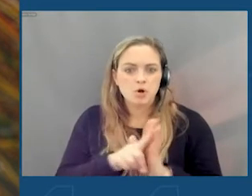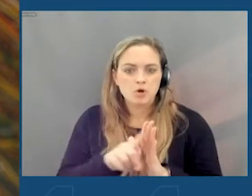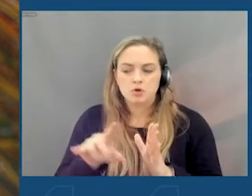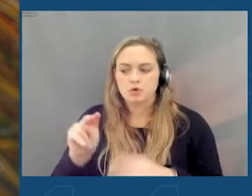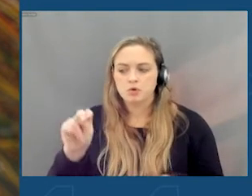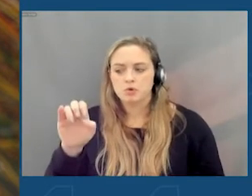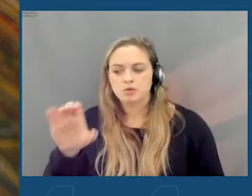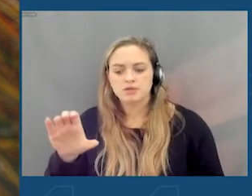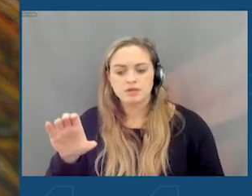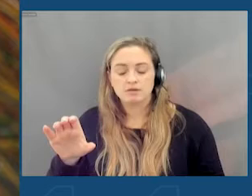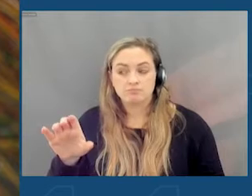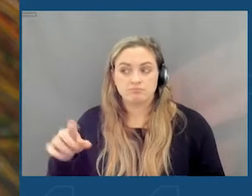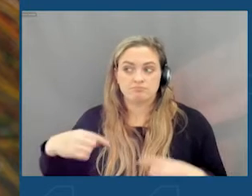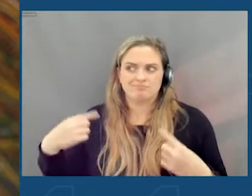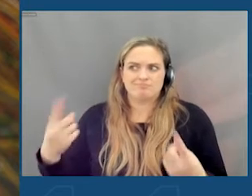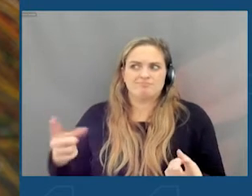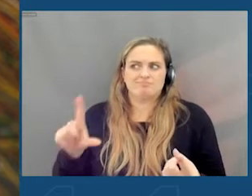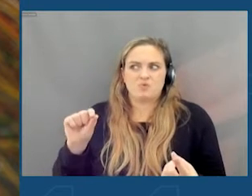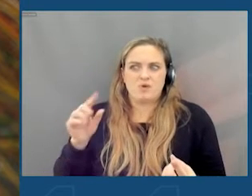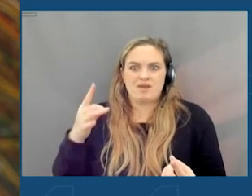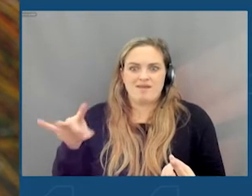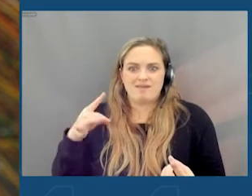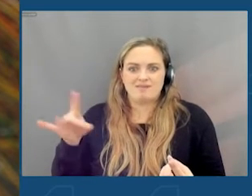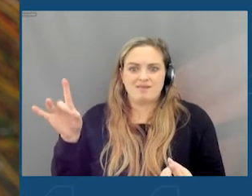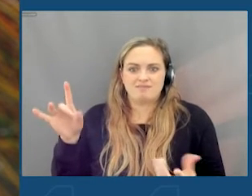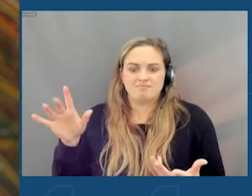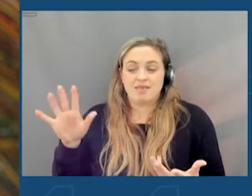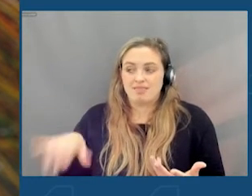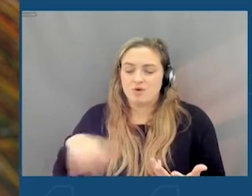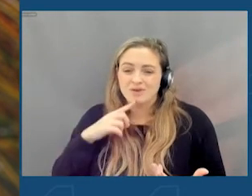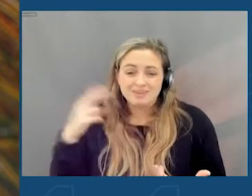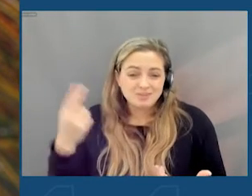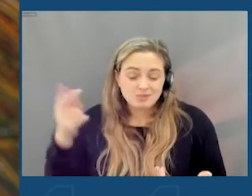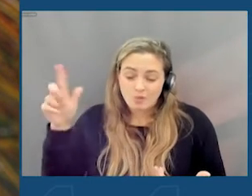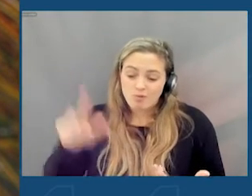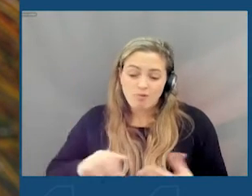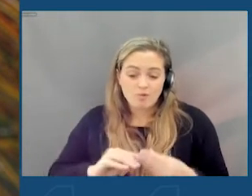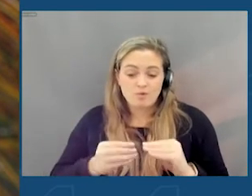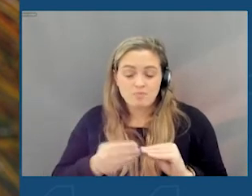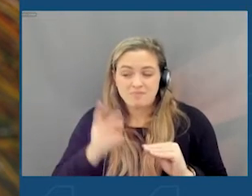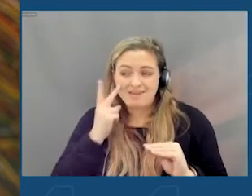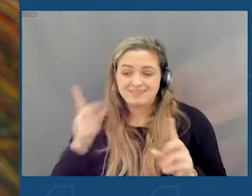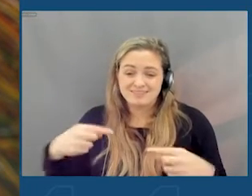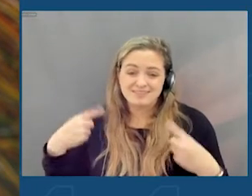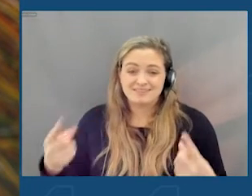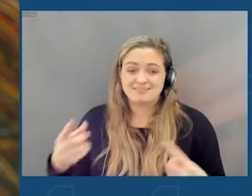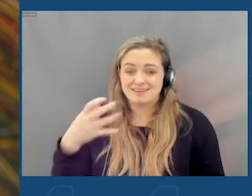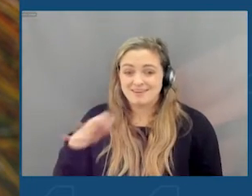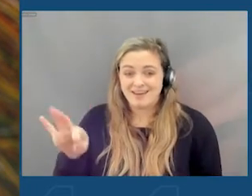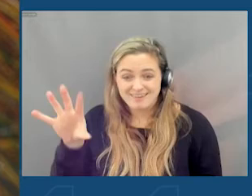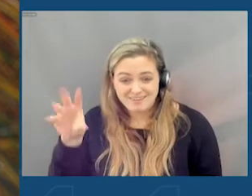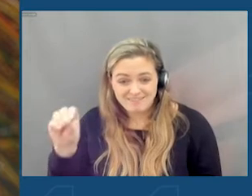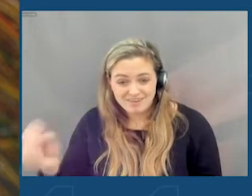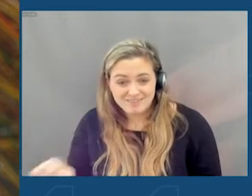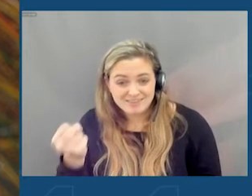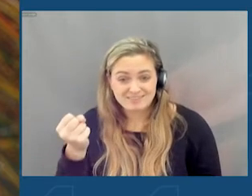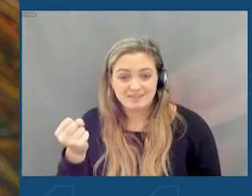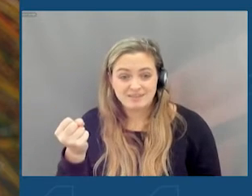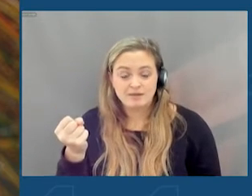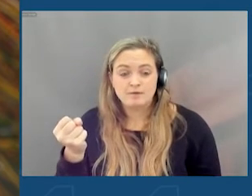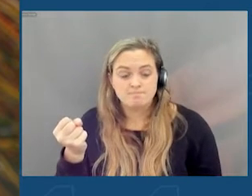We've not done that since 2018, and that was a historic low not seen since the 1950s. We're